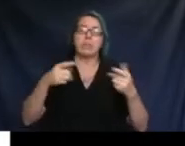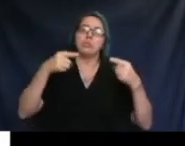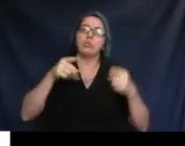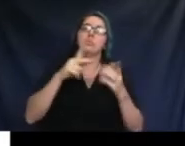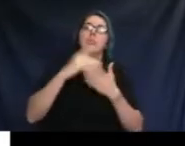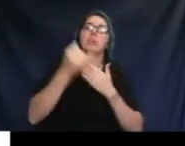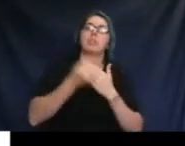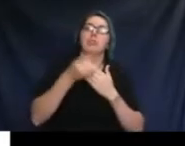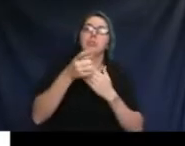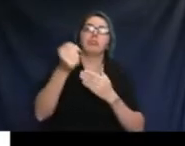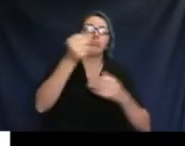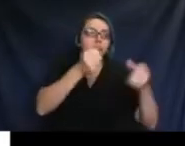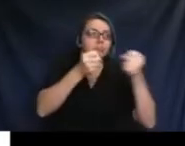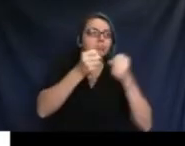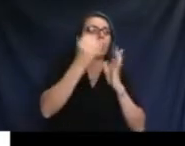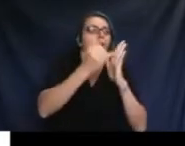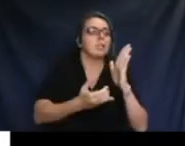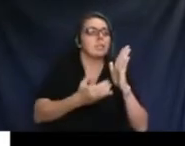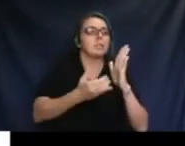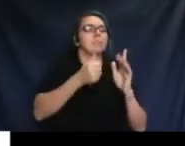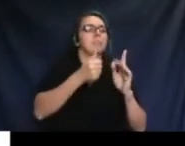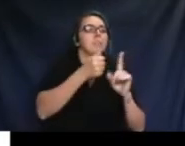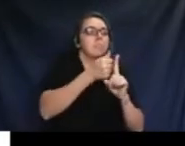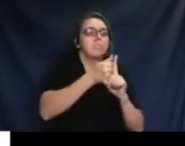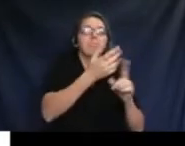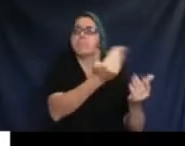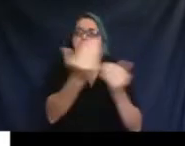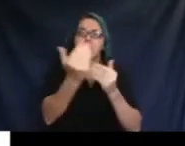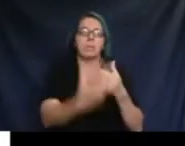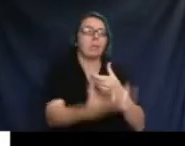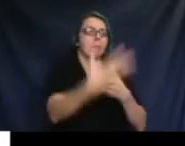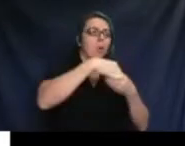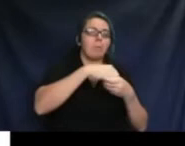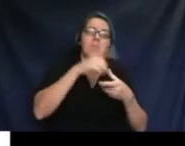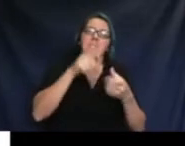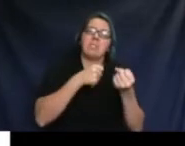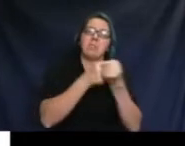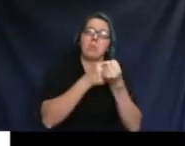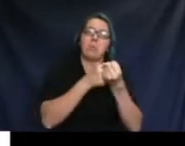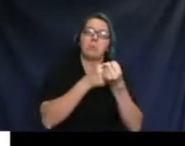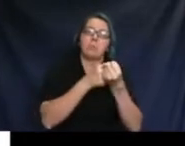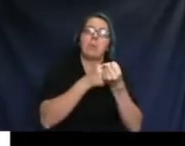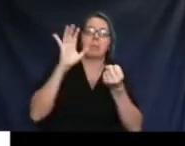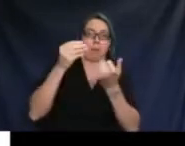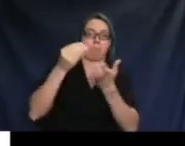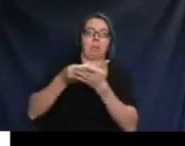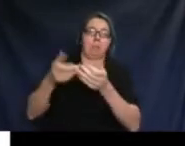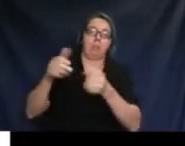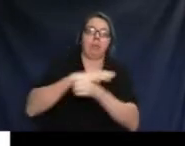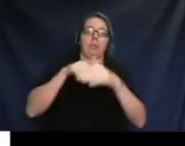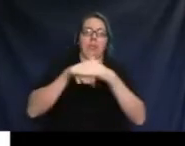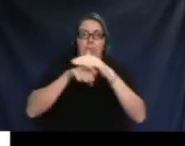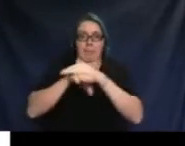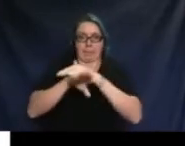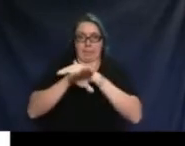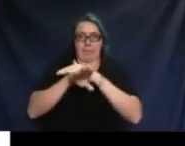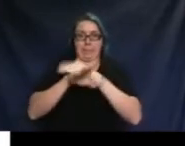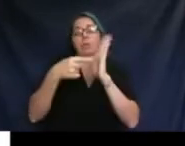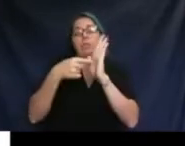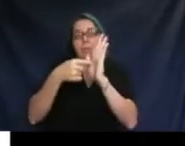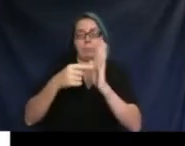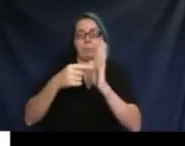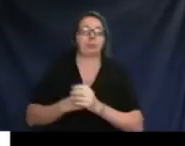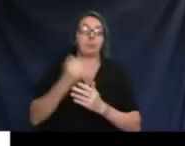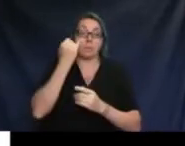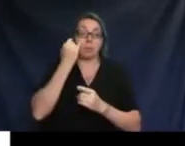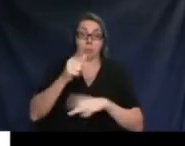who are working on your project with you. So for example, if you are doing a theater production and you